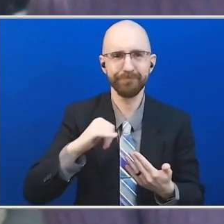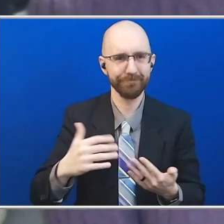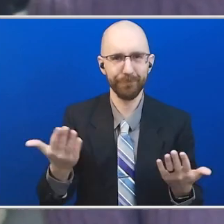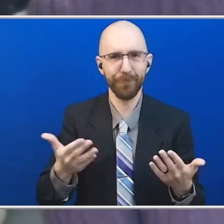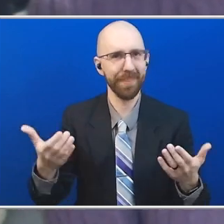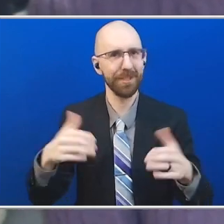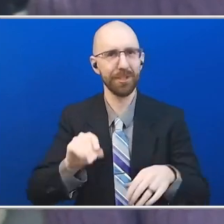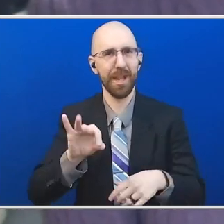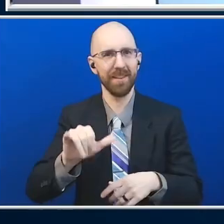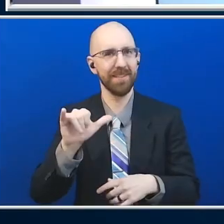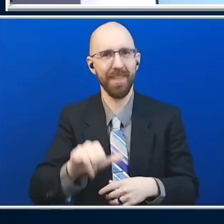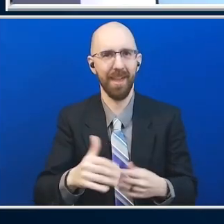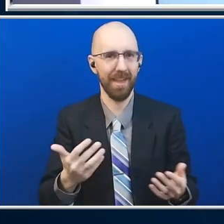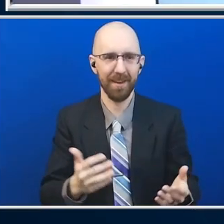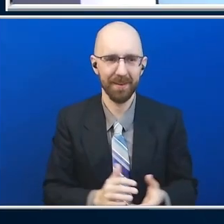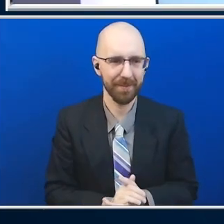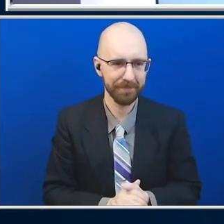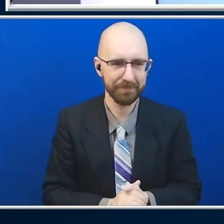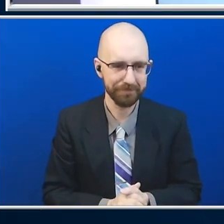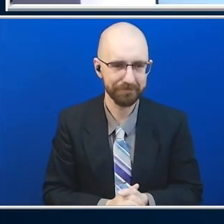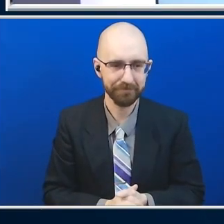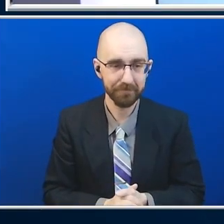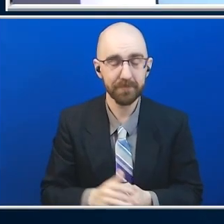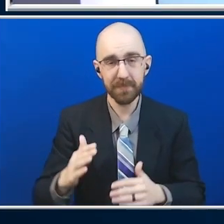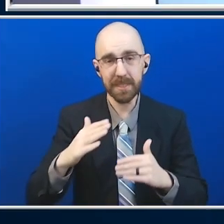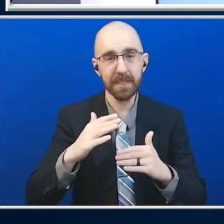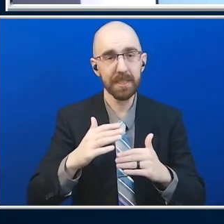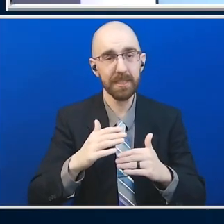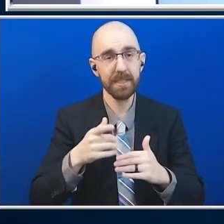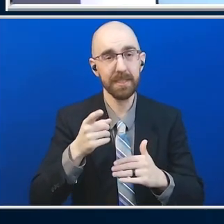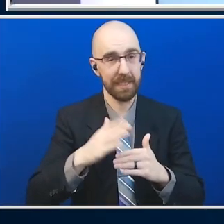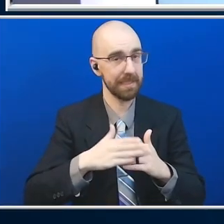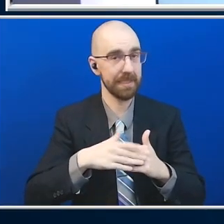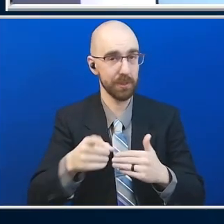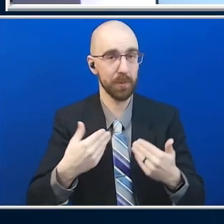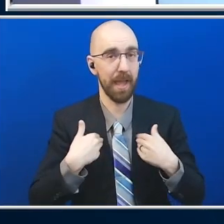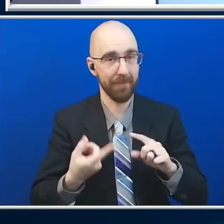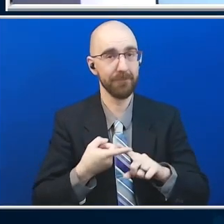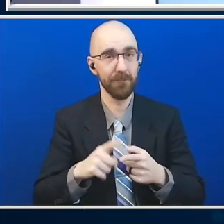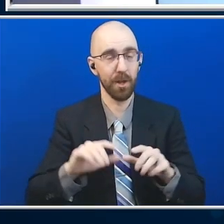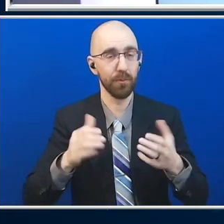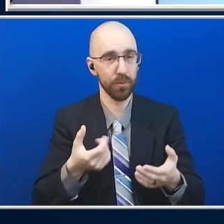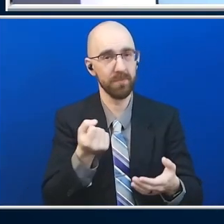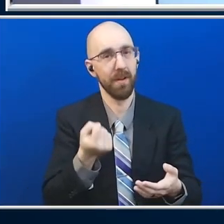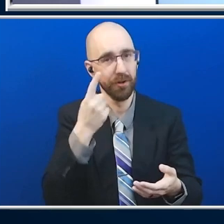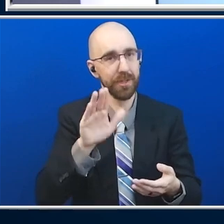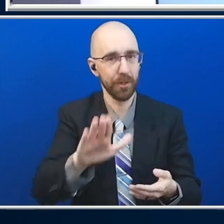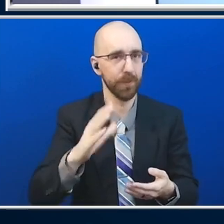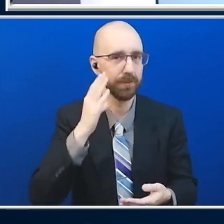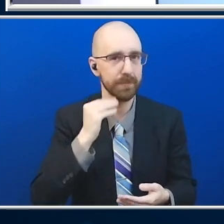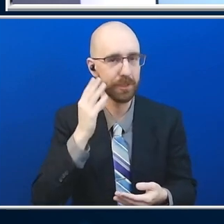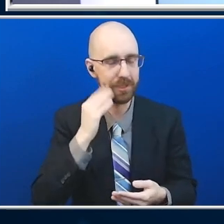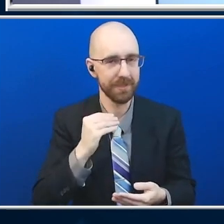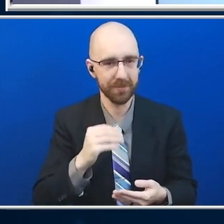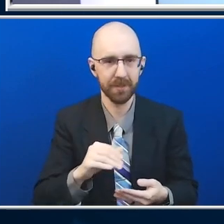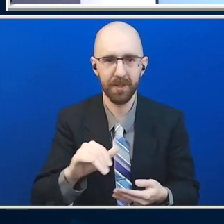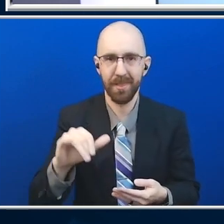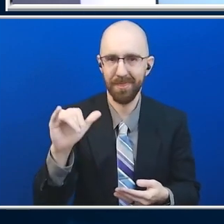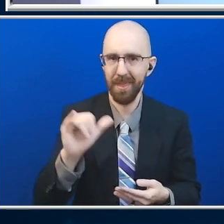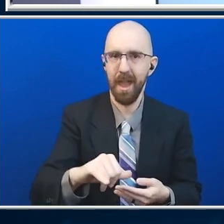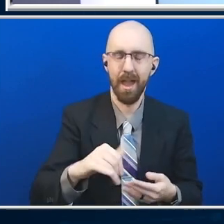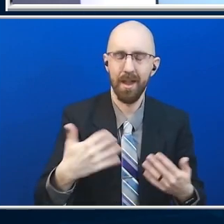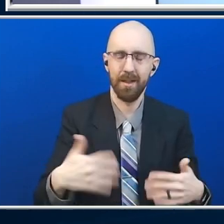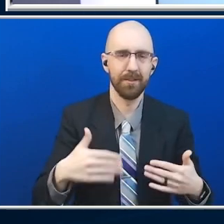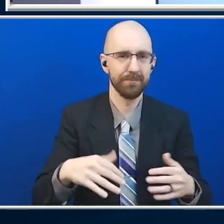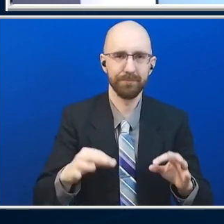that? Well, at least you have a friend group that understands what you're going through, and that is priceless.